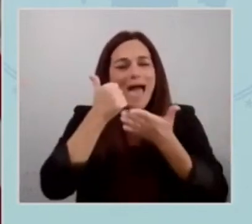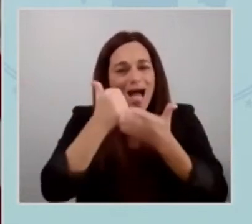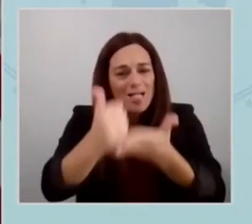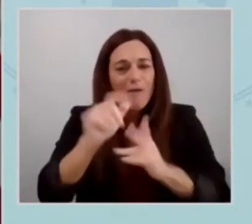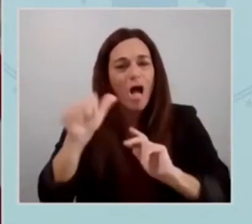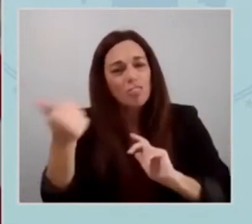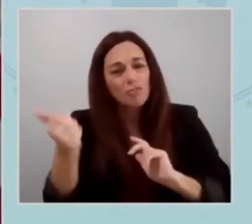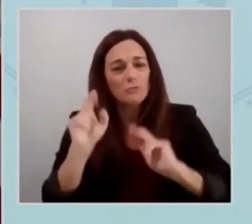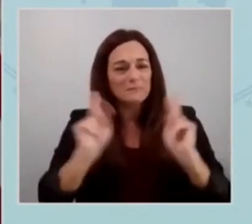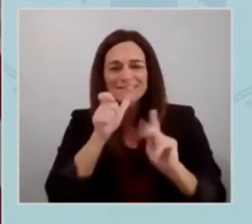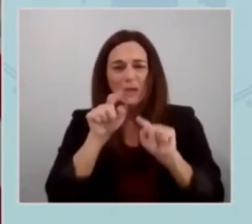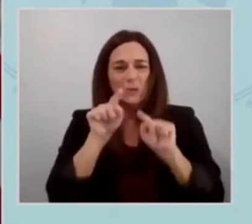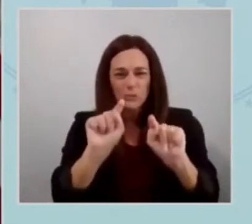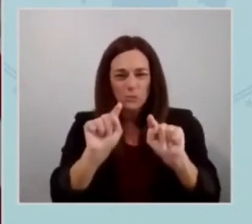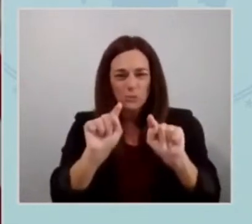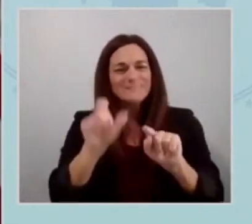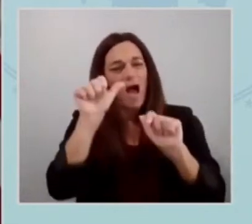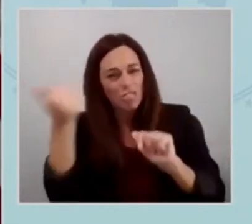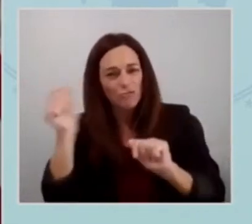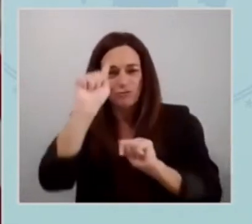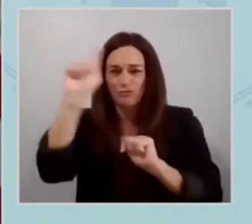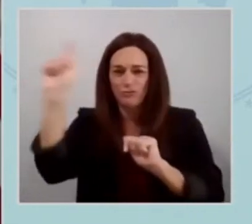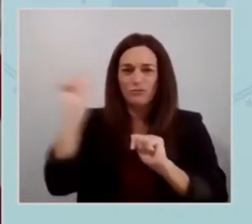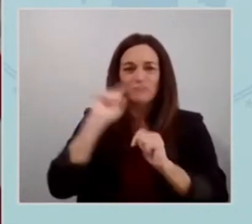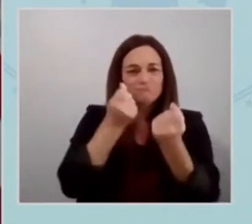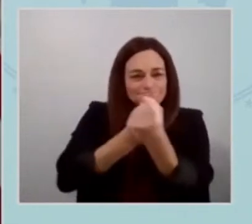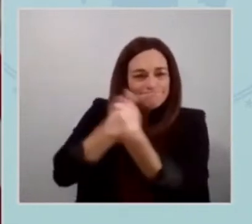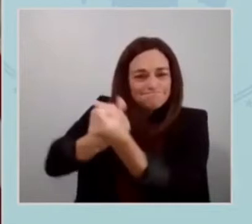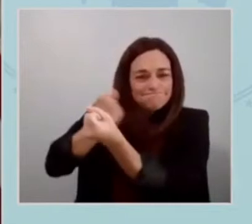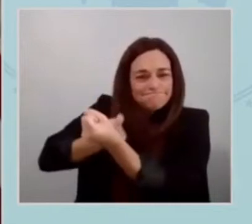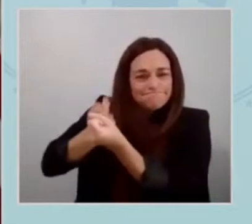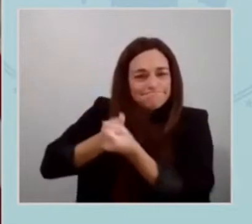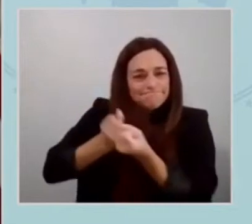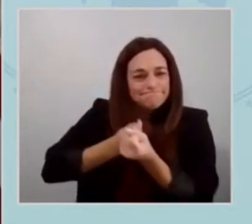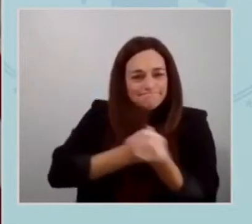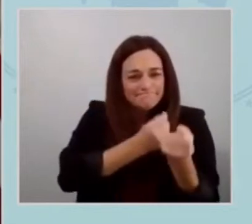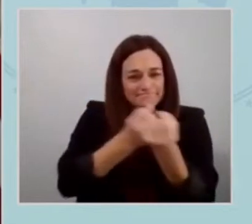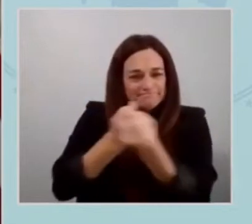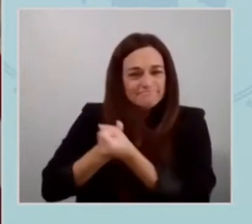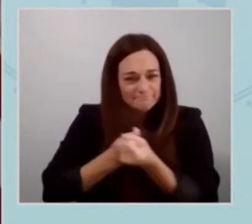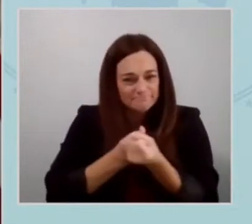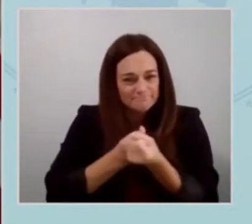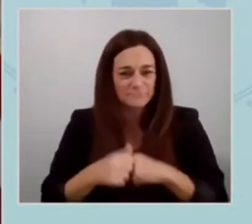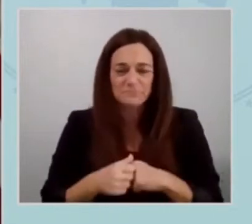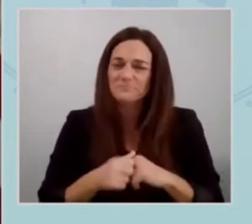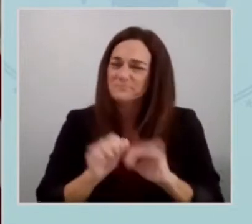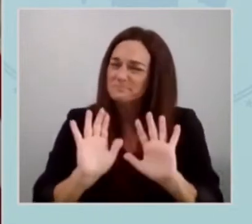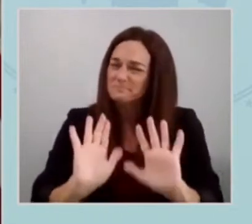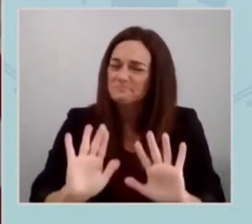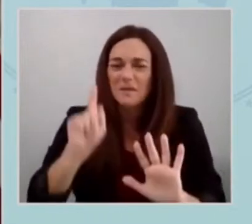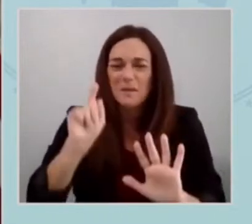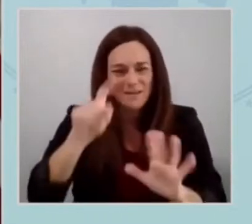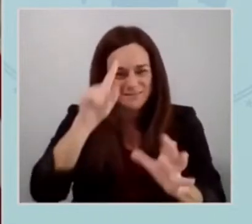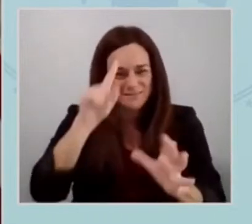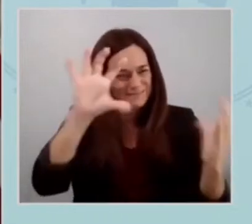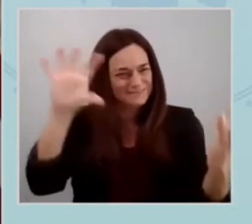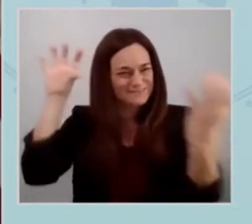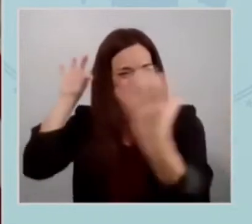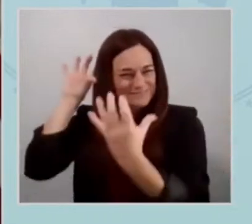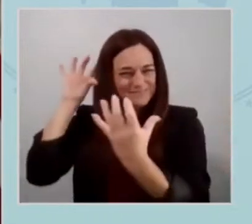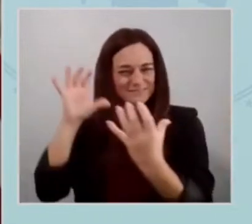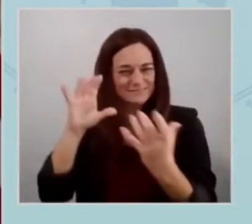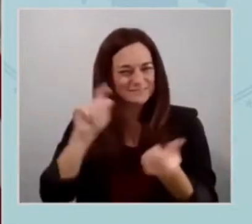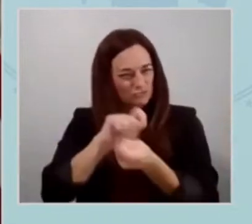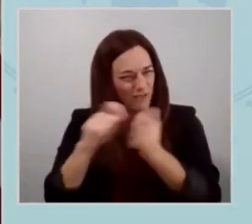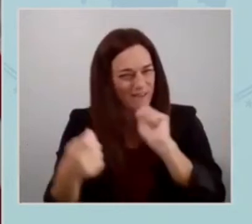on. You're helping other people. It's not you. It's other people. Other people.